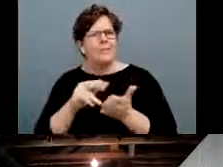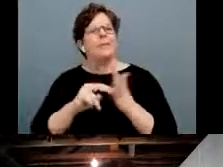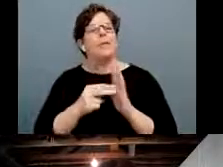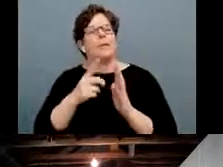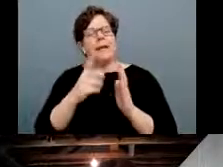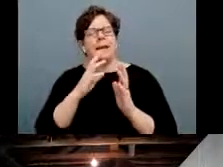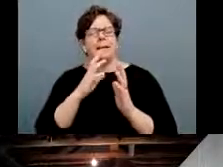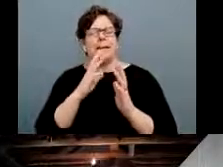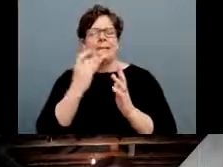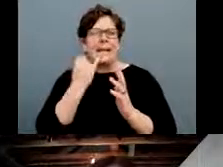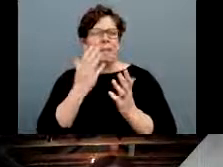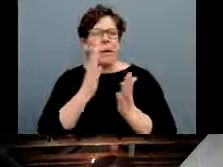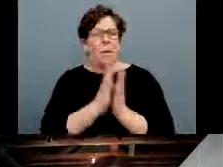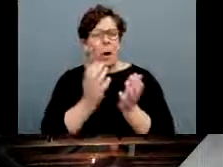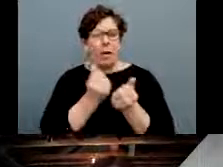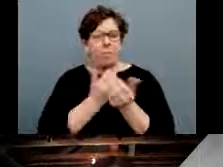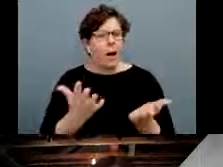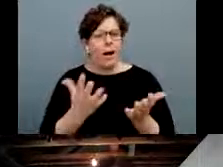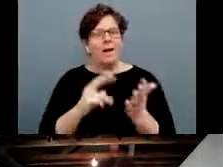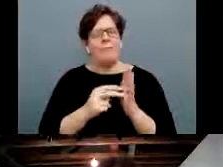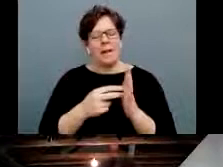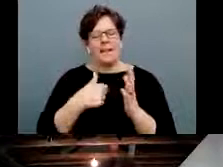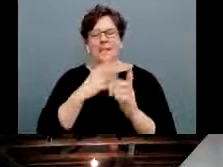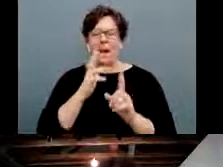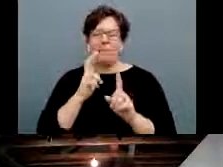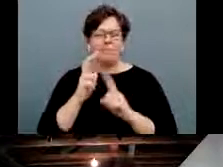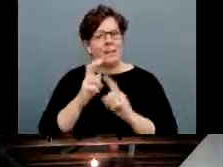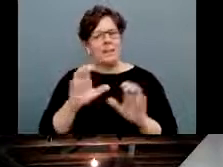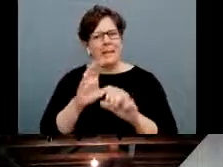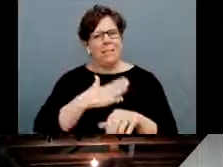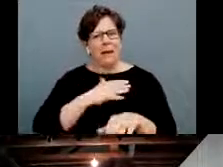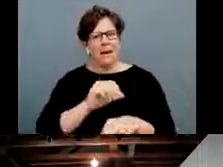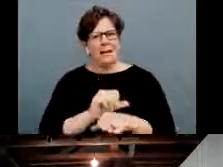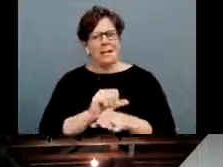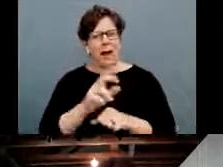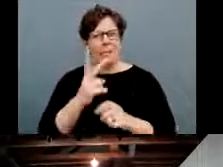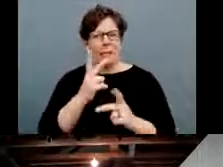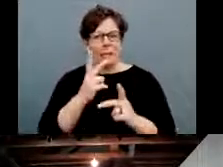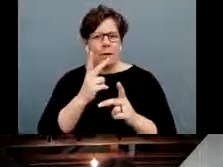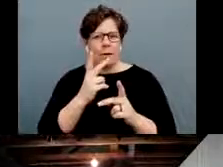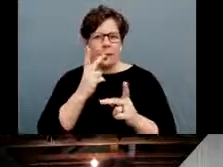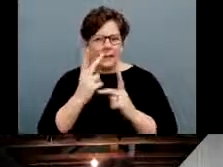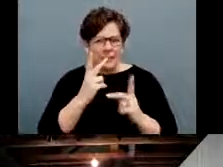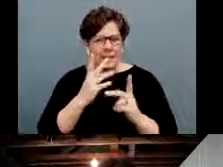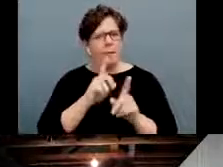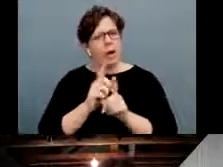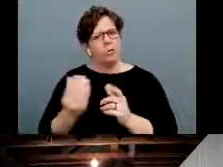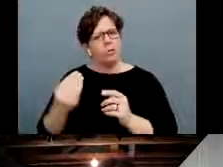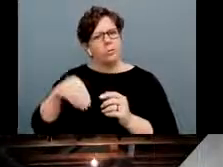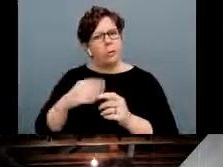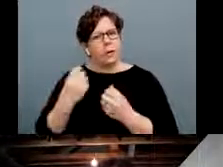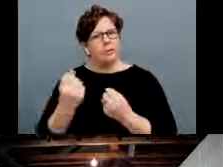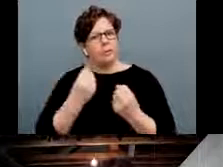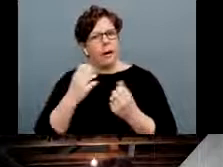this opportunity first to use it virtually and then take it along with you as you go across the country.